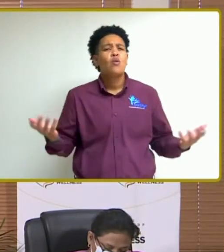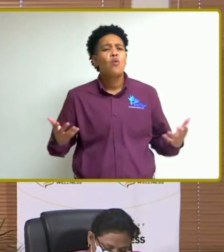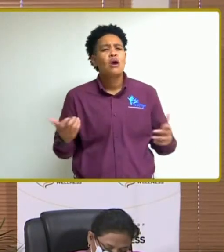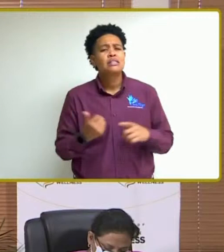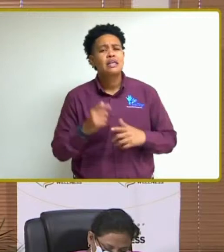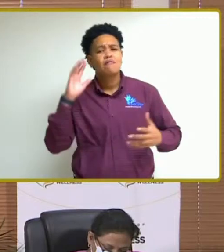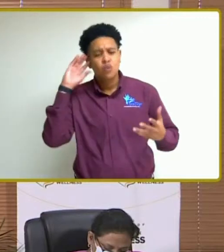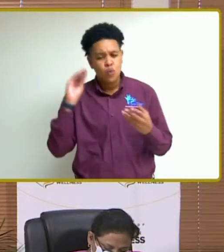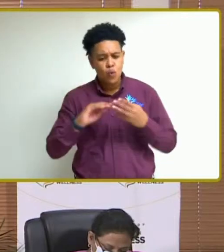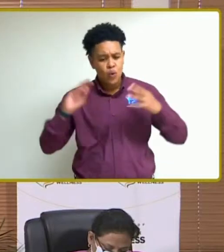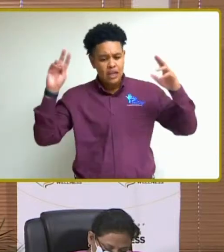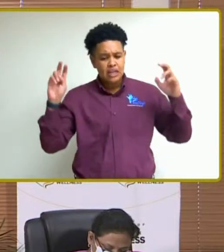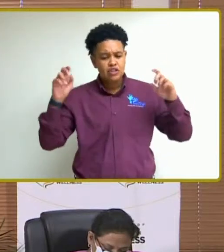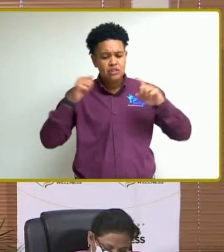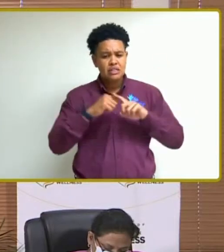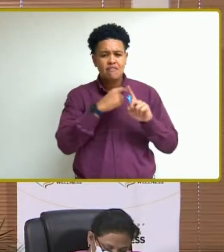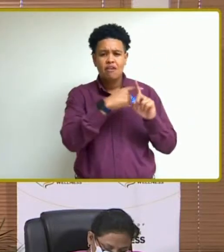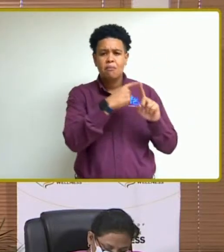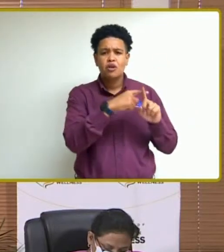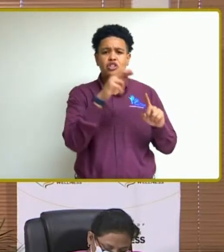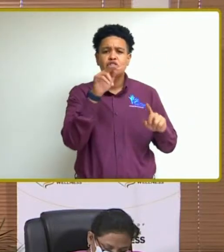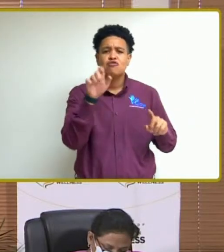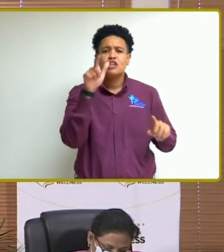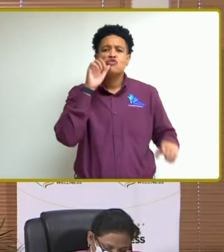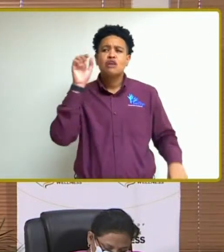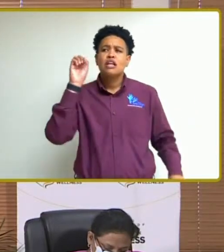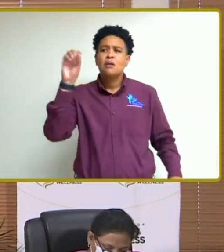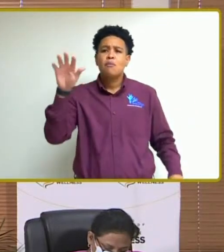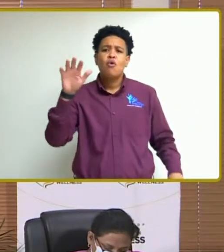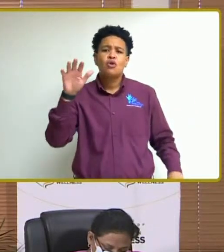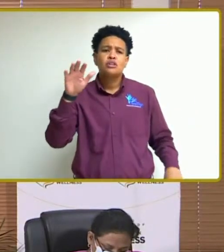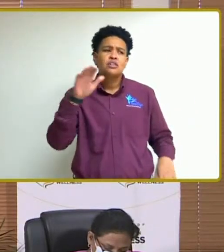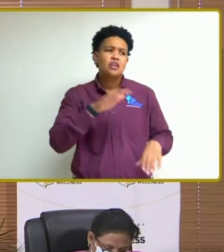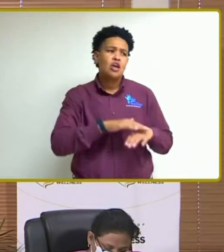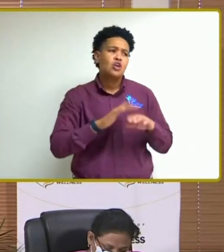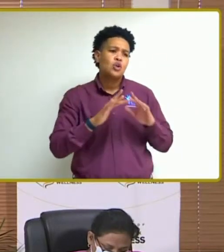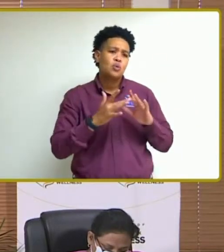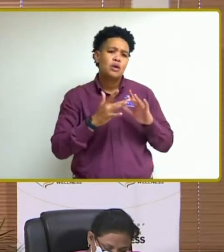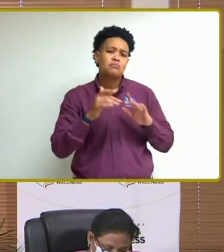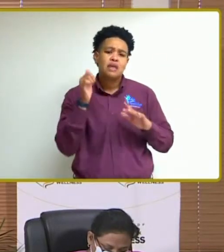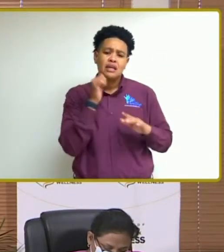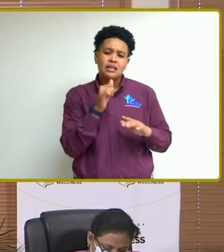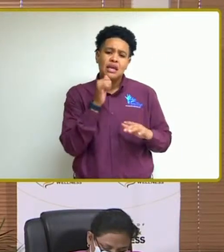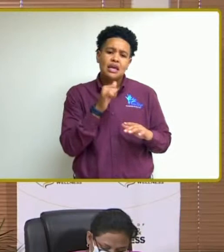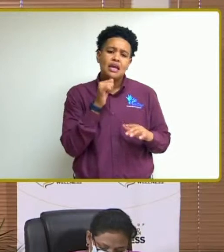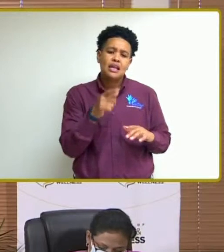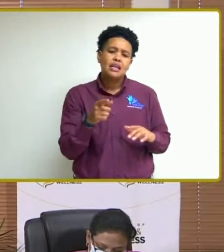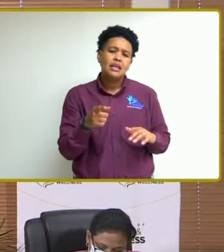whole issue of the positivity rate that you post on the website daily?